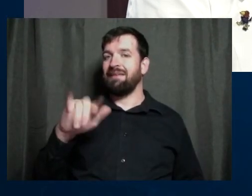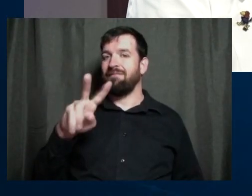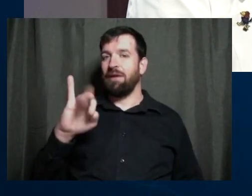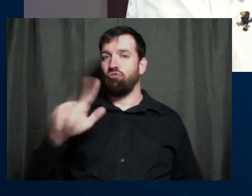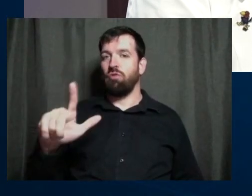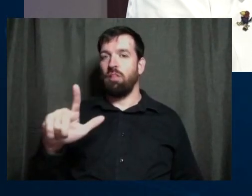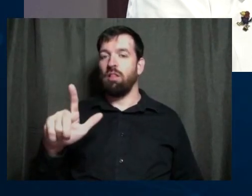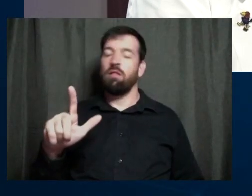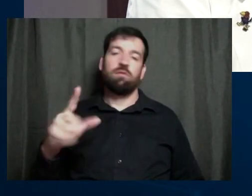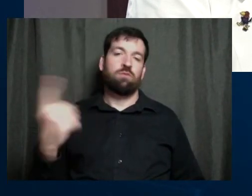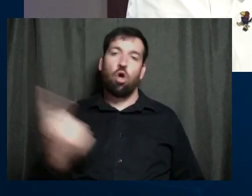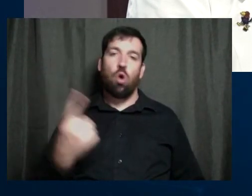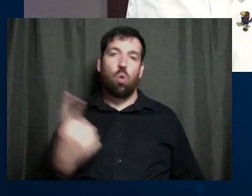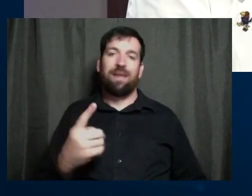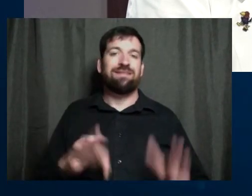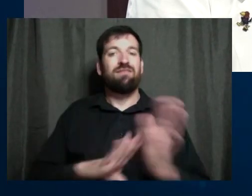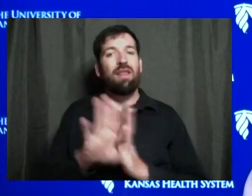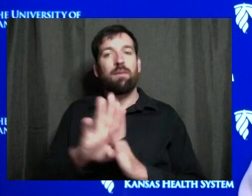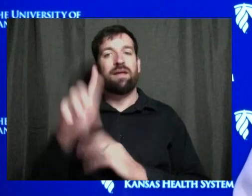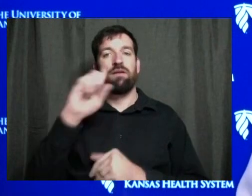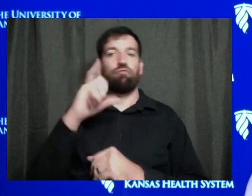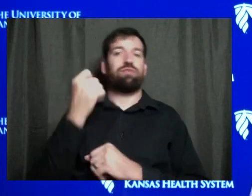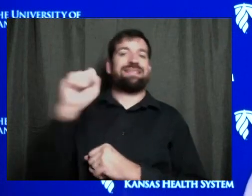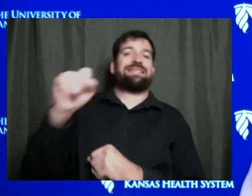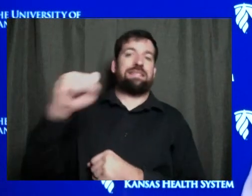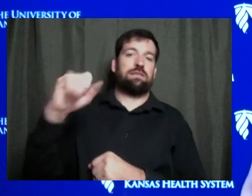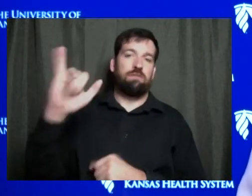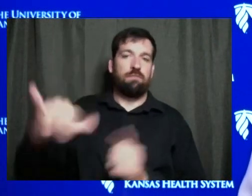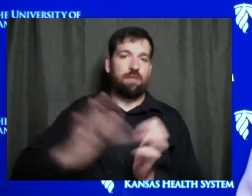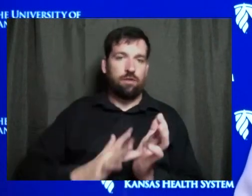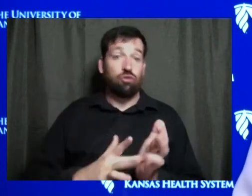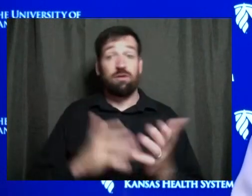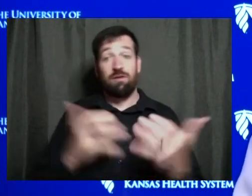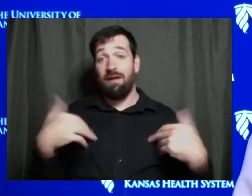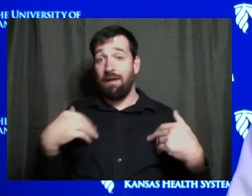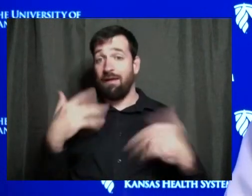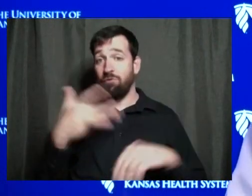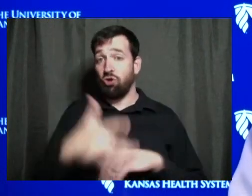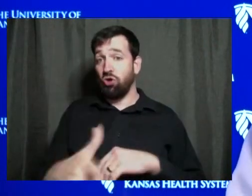But more also to the point is we do have early data signals